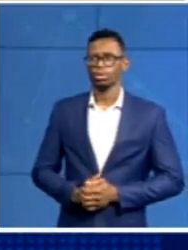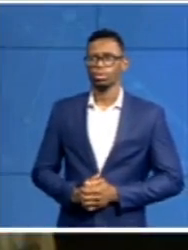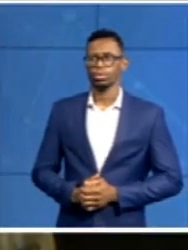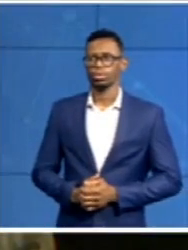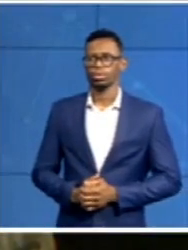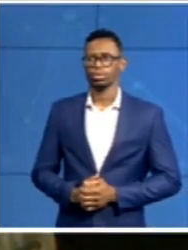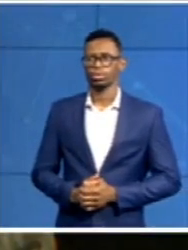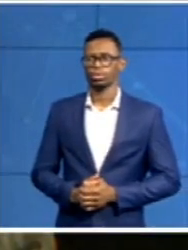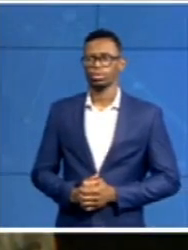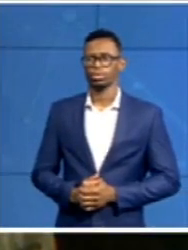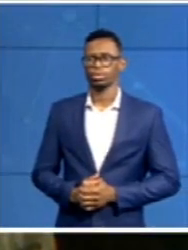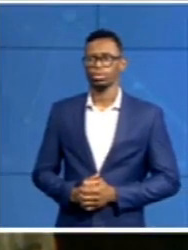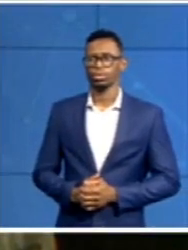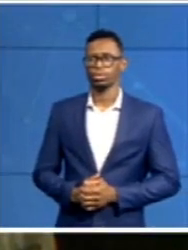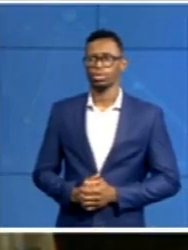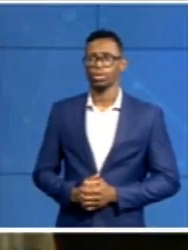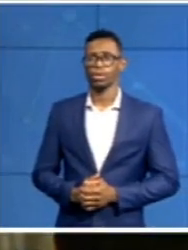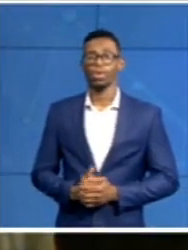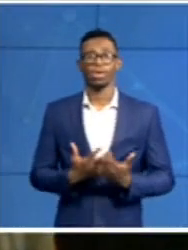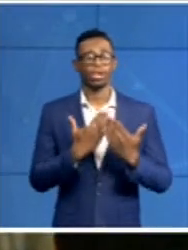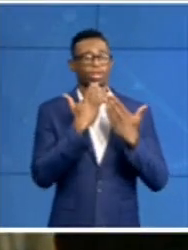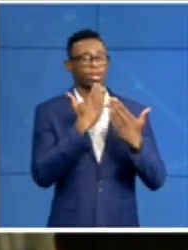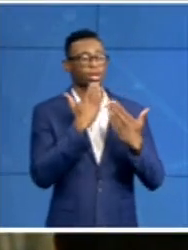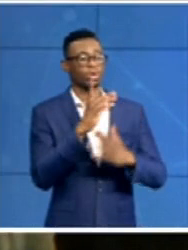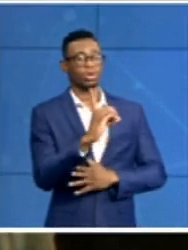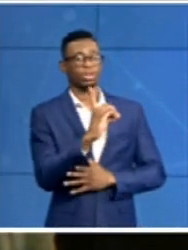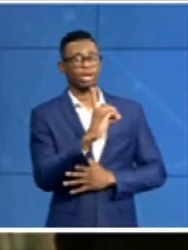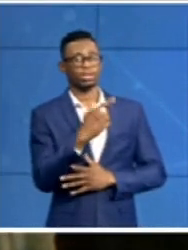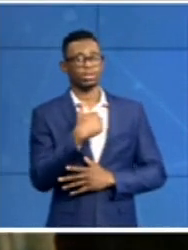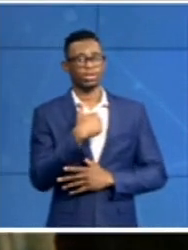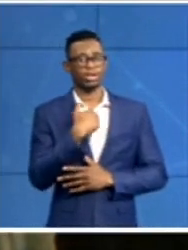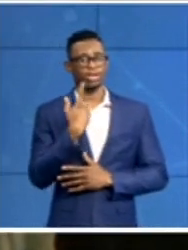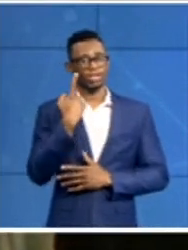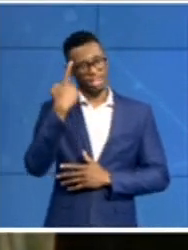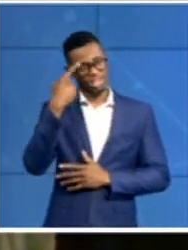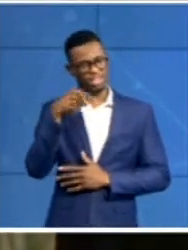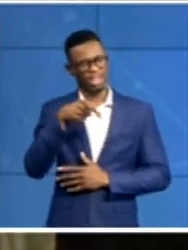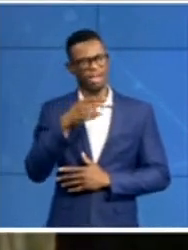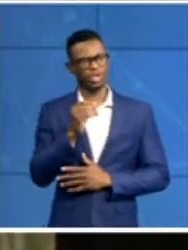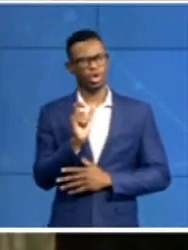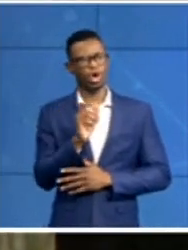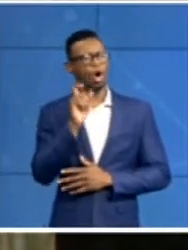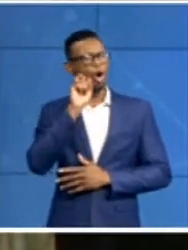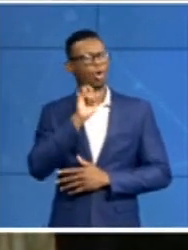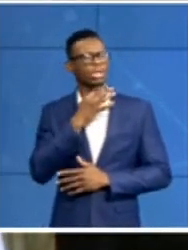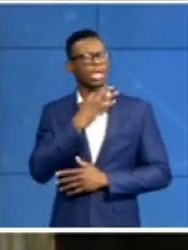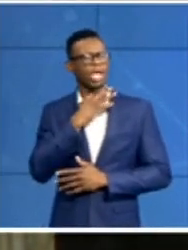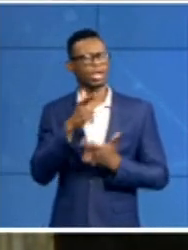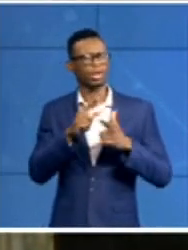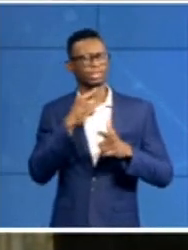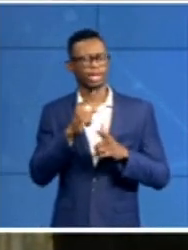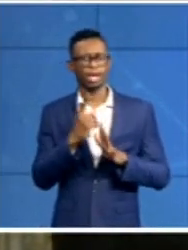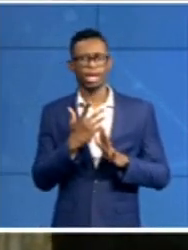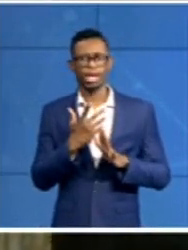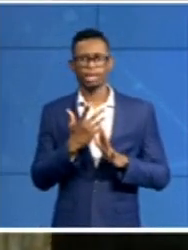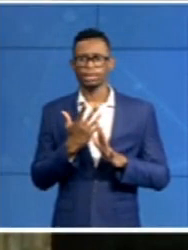Thank you so much, Desiree. I think there's an old adage in the English language that goes, necessity is the mother of invention. This is a quintessential